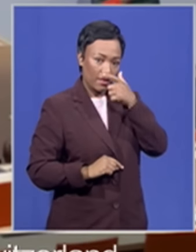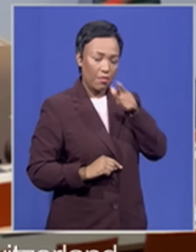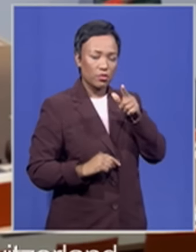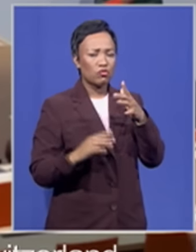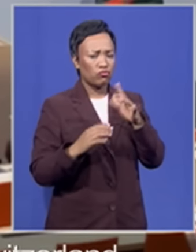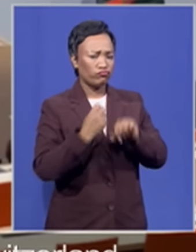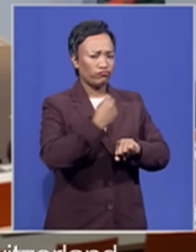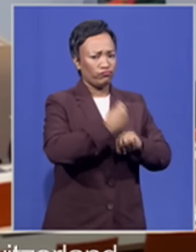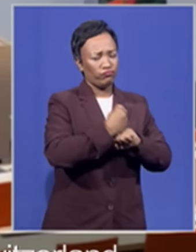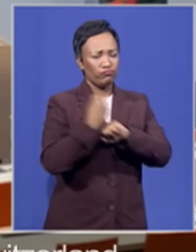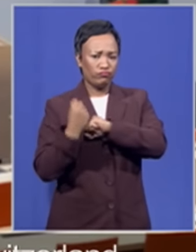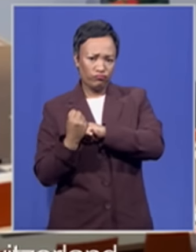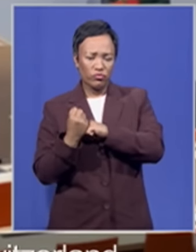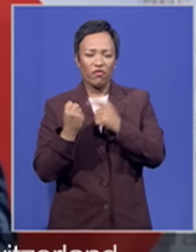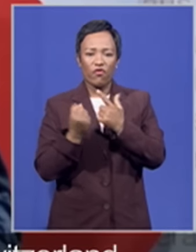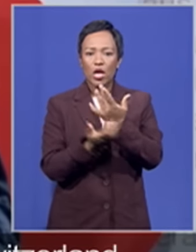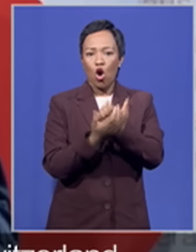moruo wa Afrika Borwa.